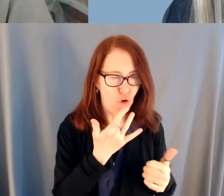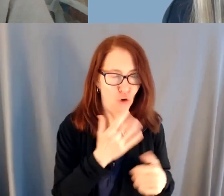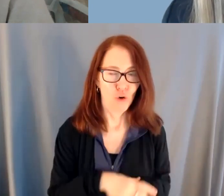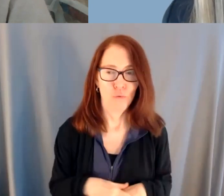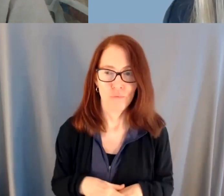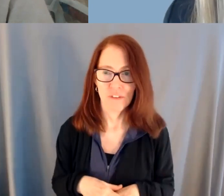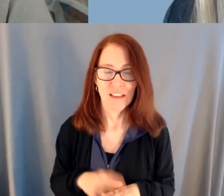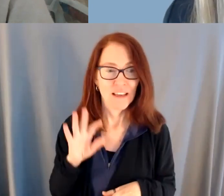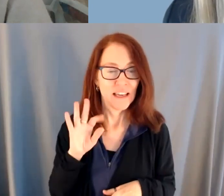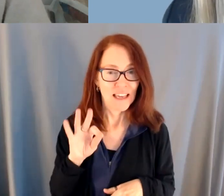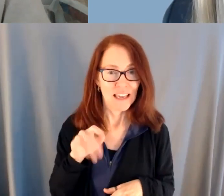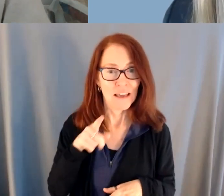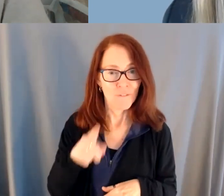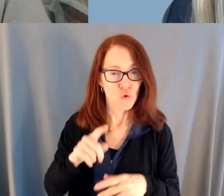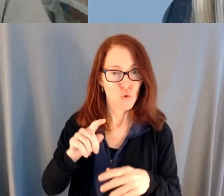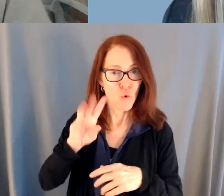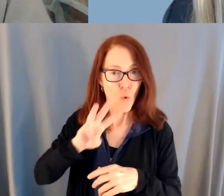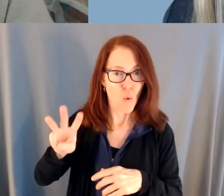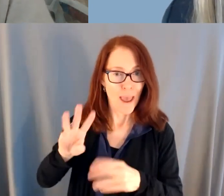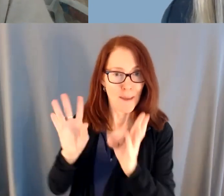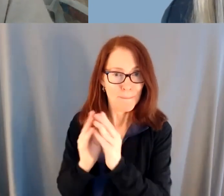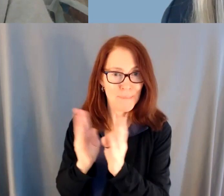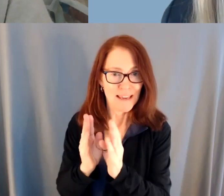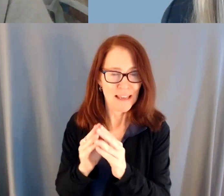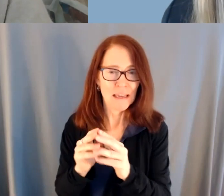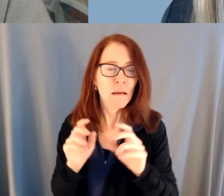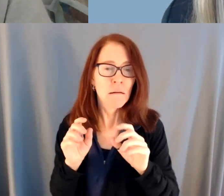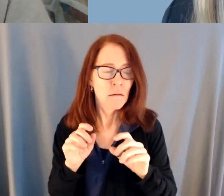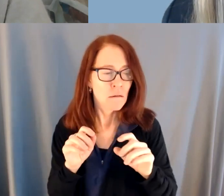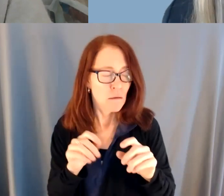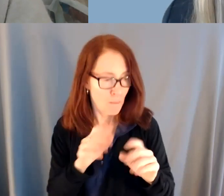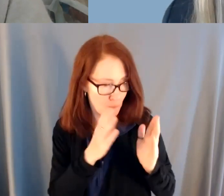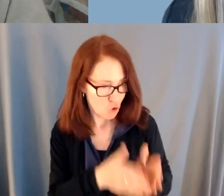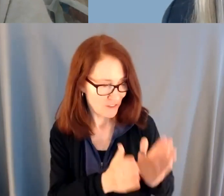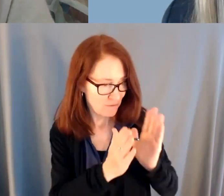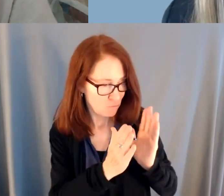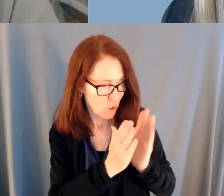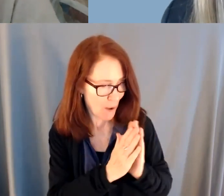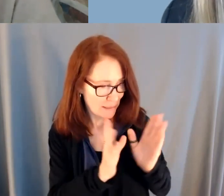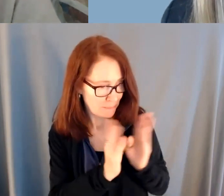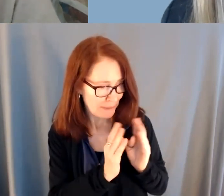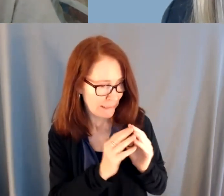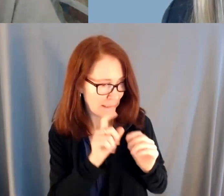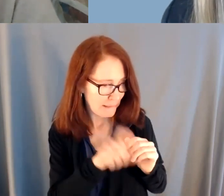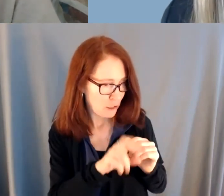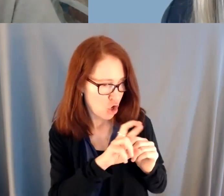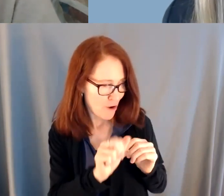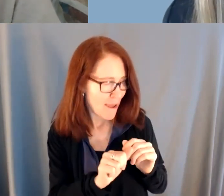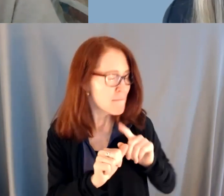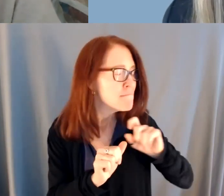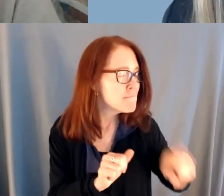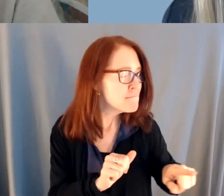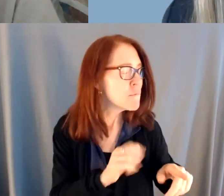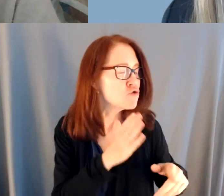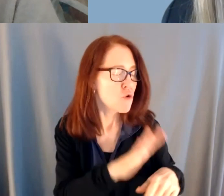meeting as a reasonable accommodation, you could always ask the person who's asked for the web meeting if they have a platform, and then you